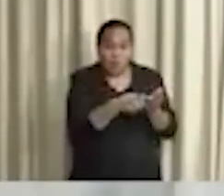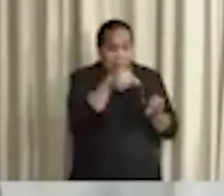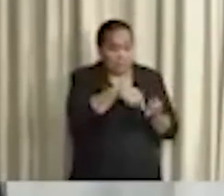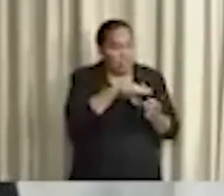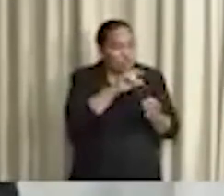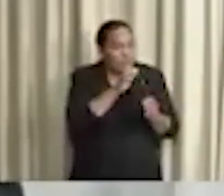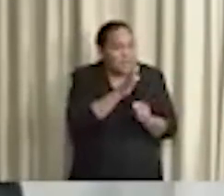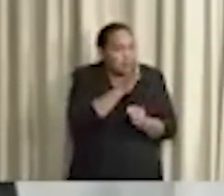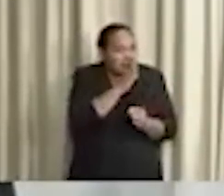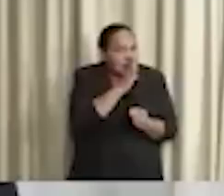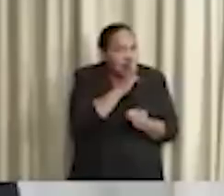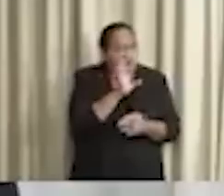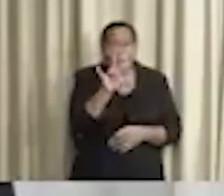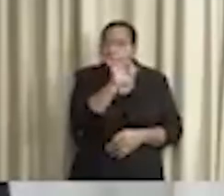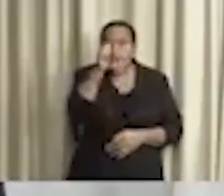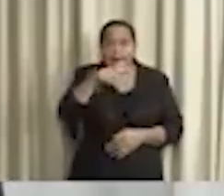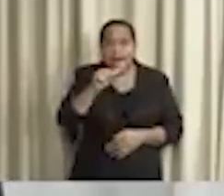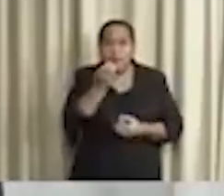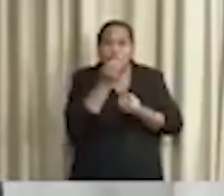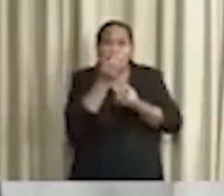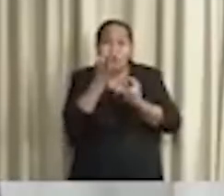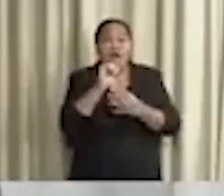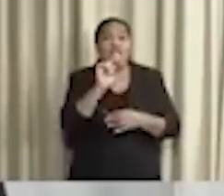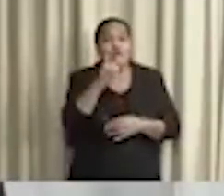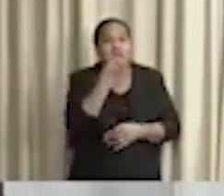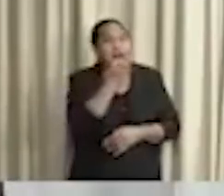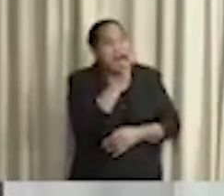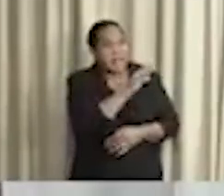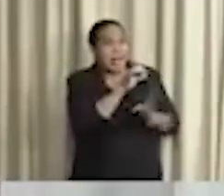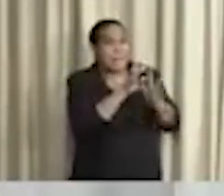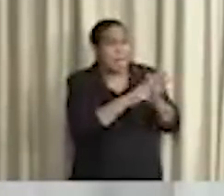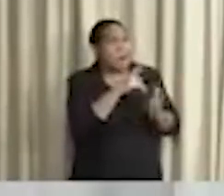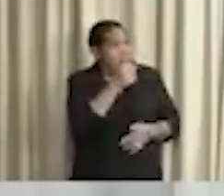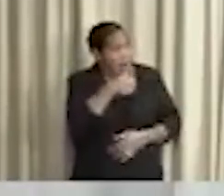and shall not be released without the prior approval of the Prime Minister.